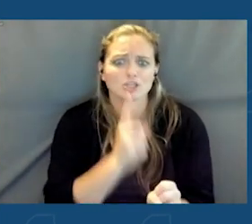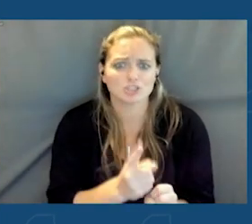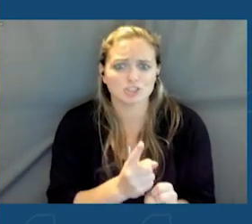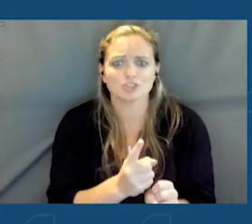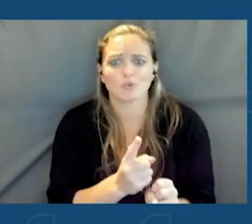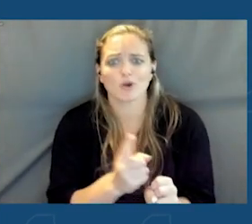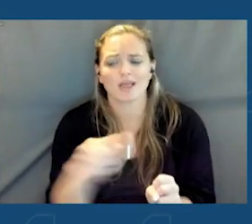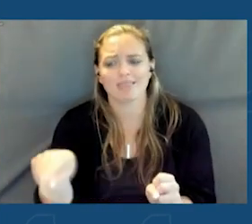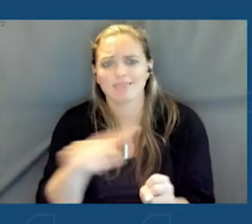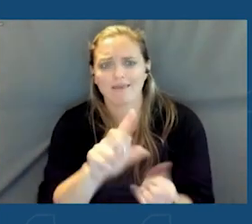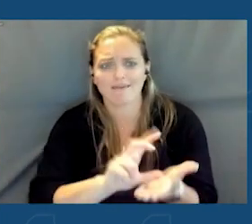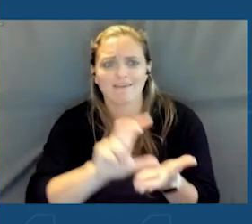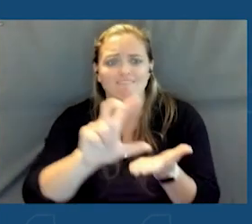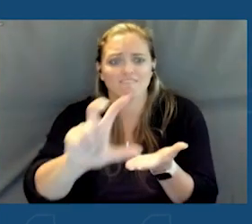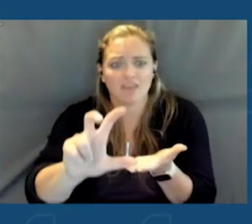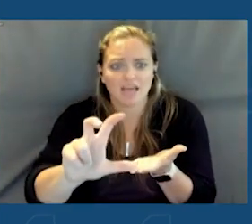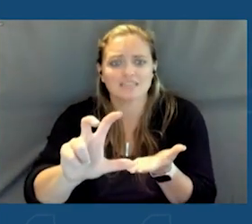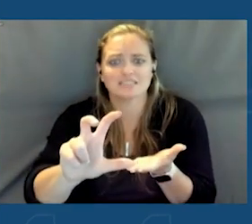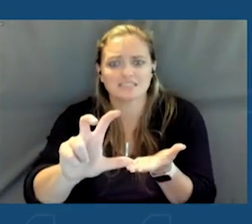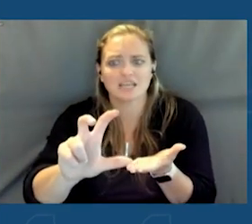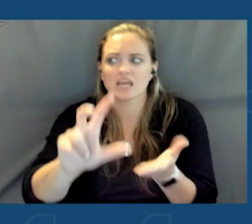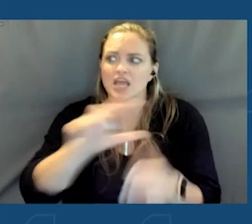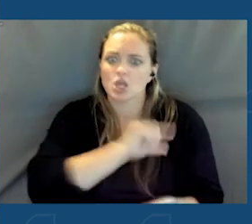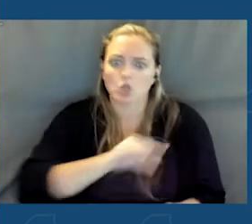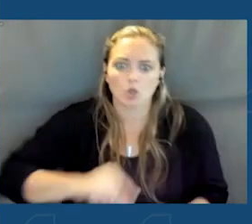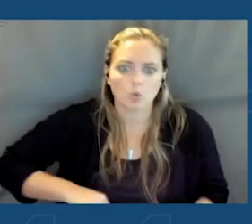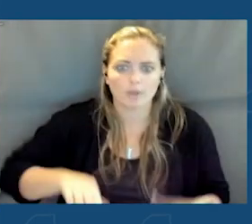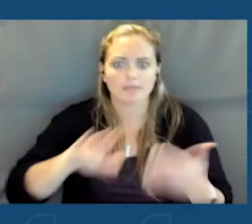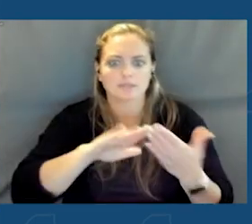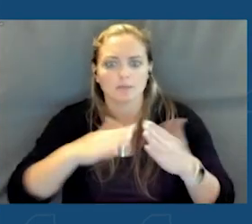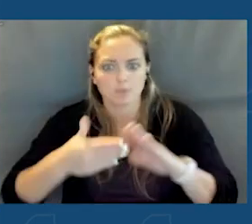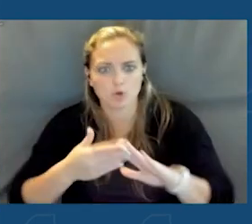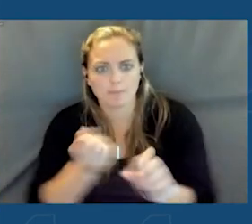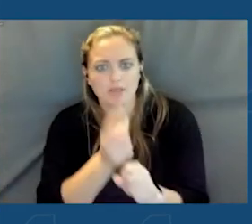they invest in the Queens community.